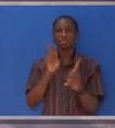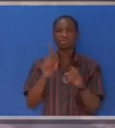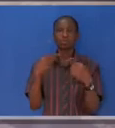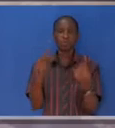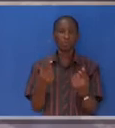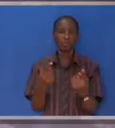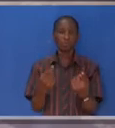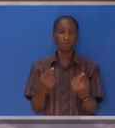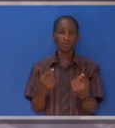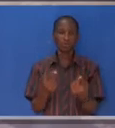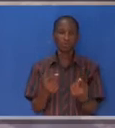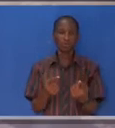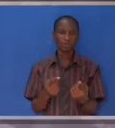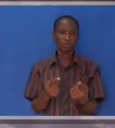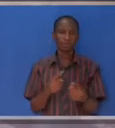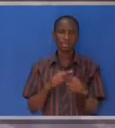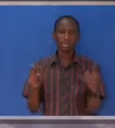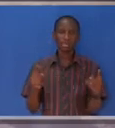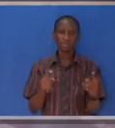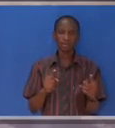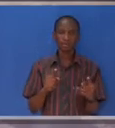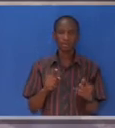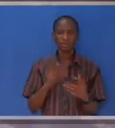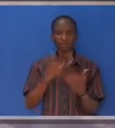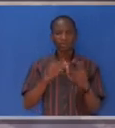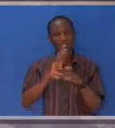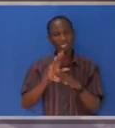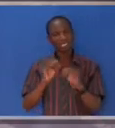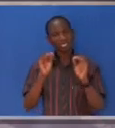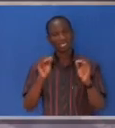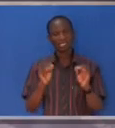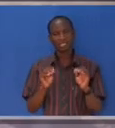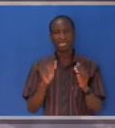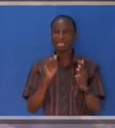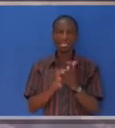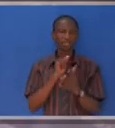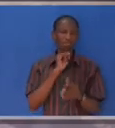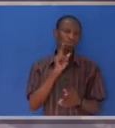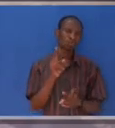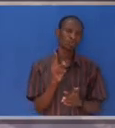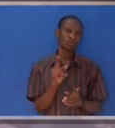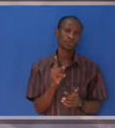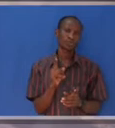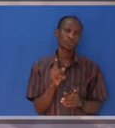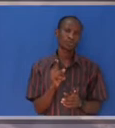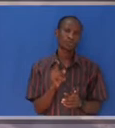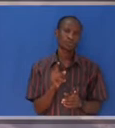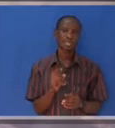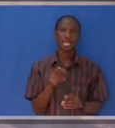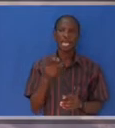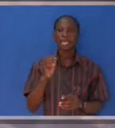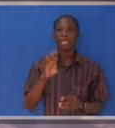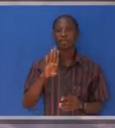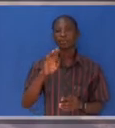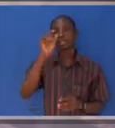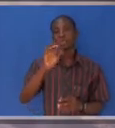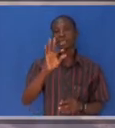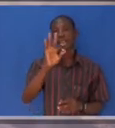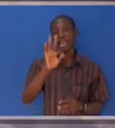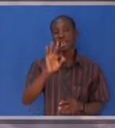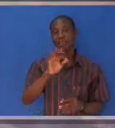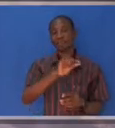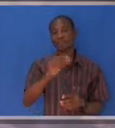denomination in the world, which is not true. Because according to Hebrews 9:27, he